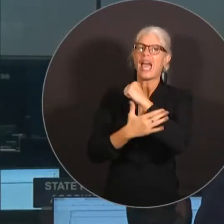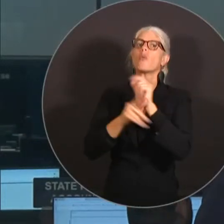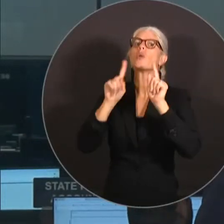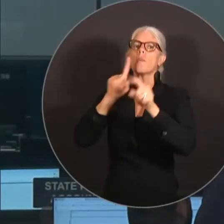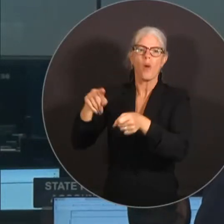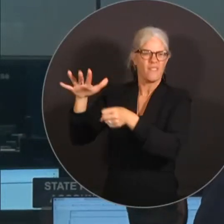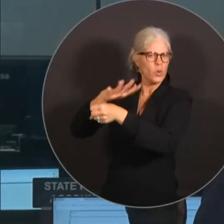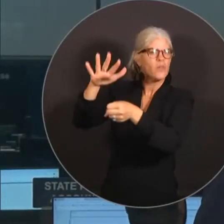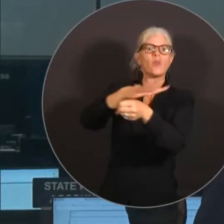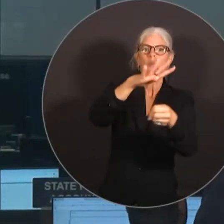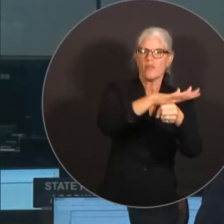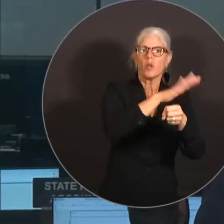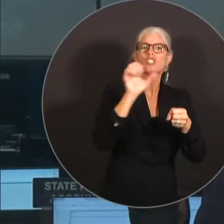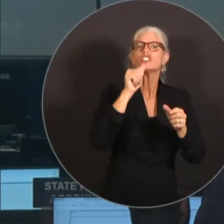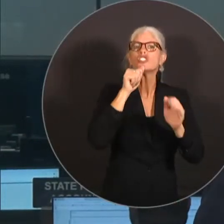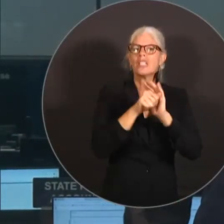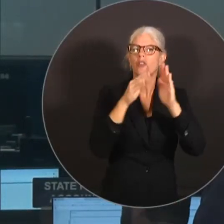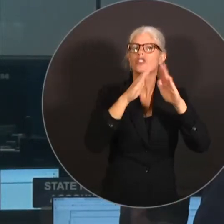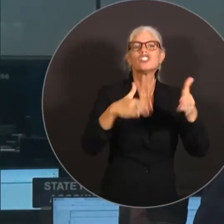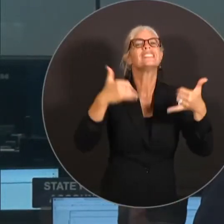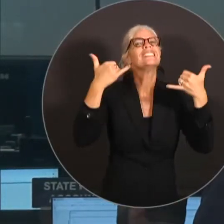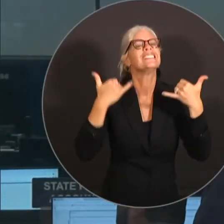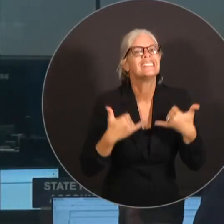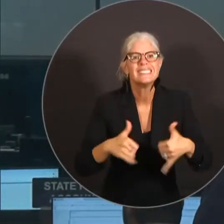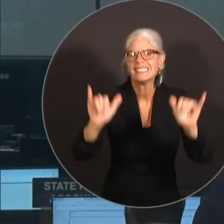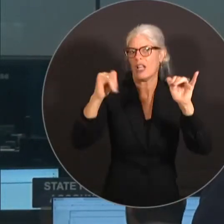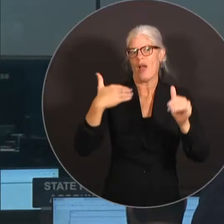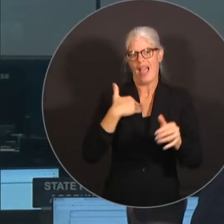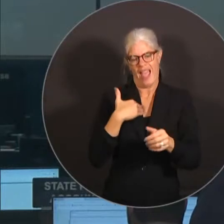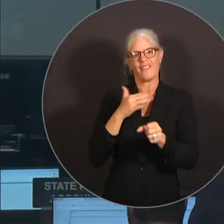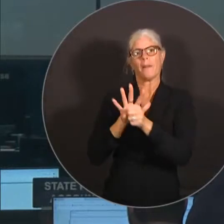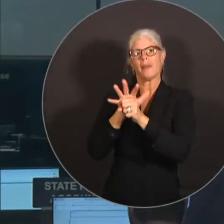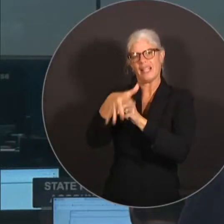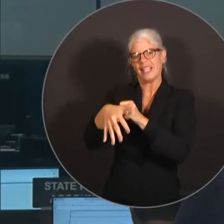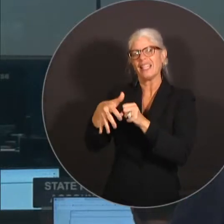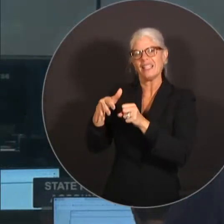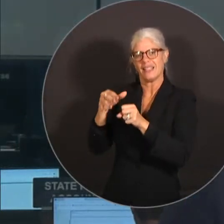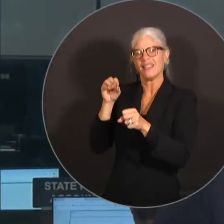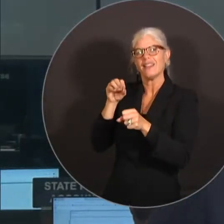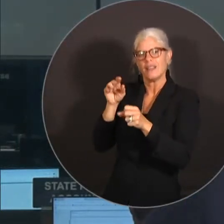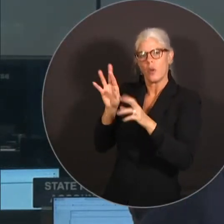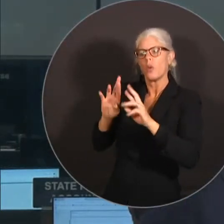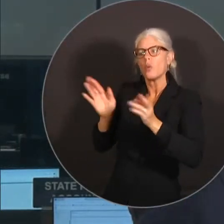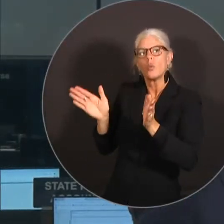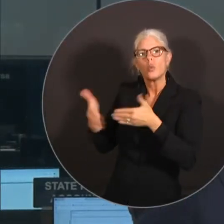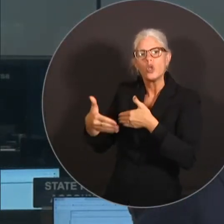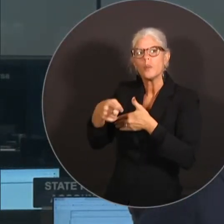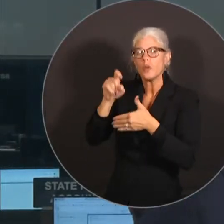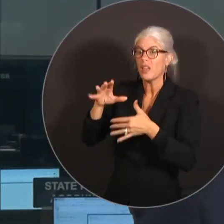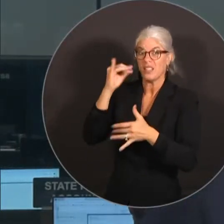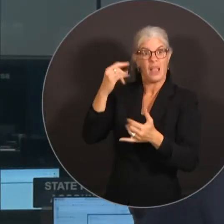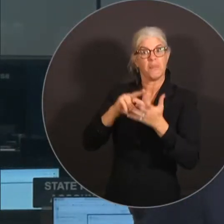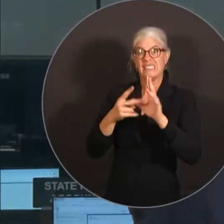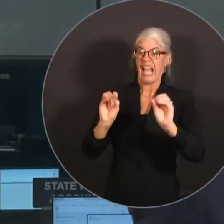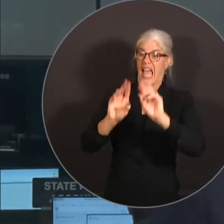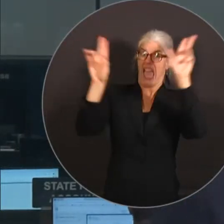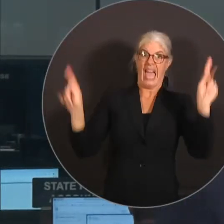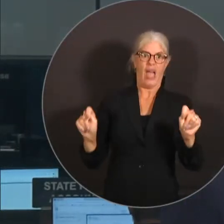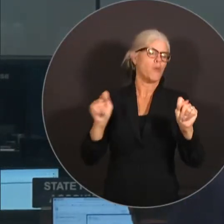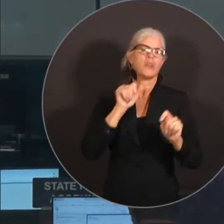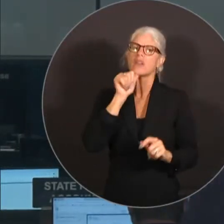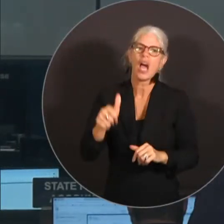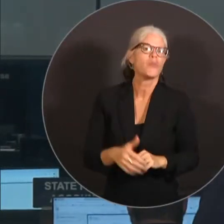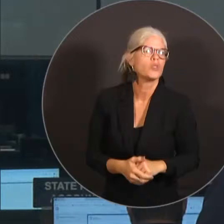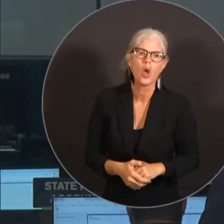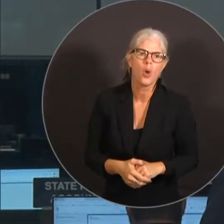single shelter, still said they had plenty of capacity in their system. So we're nowhere near capacity that we have, which was well over